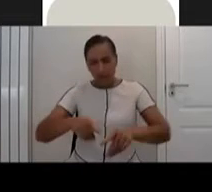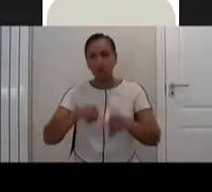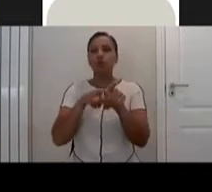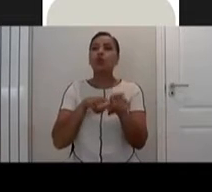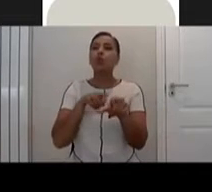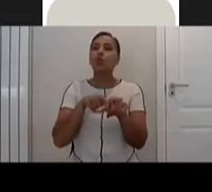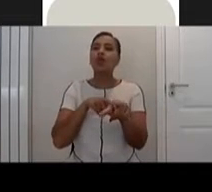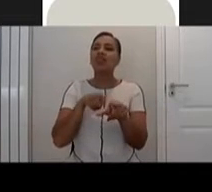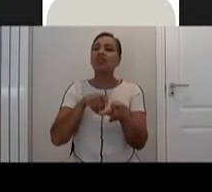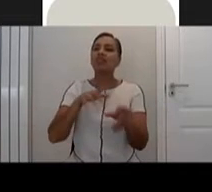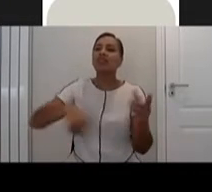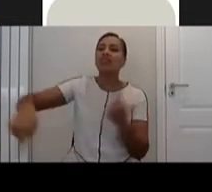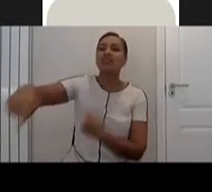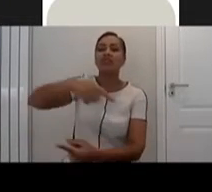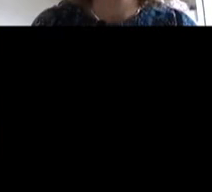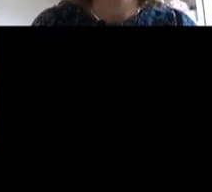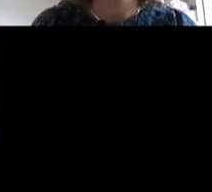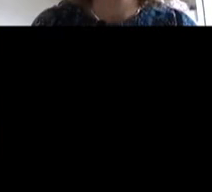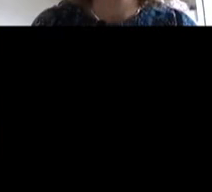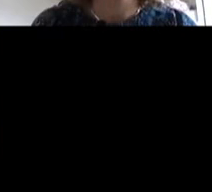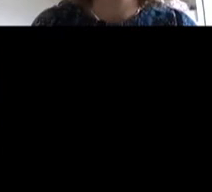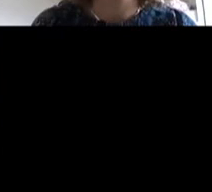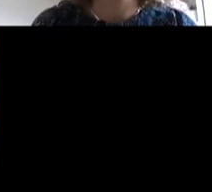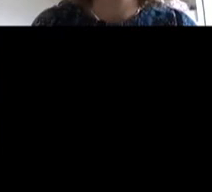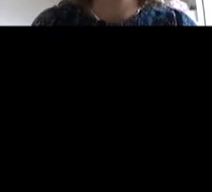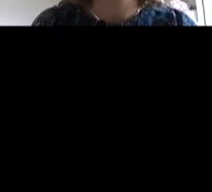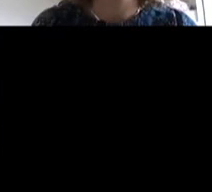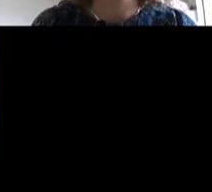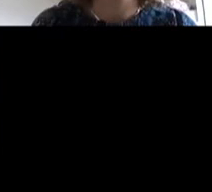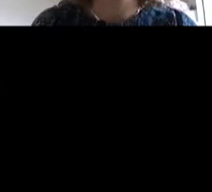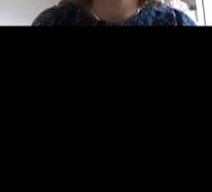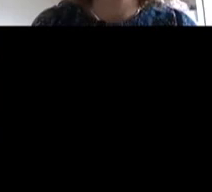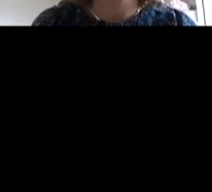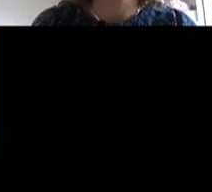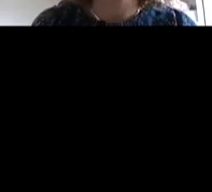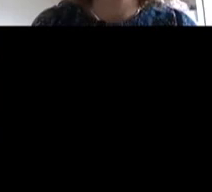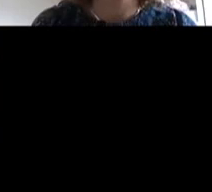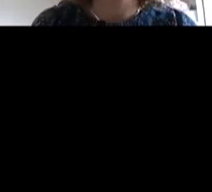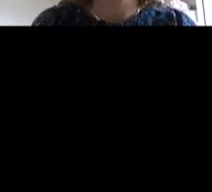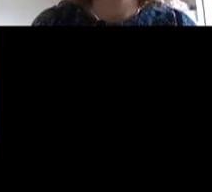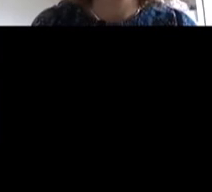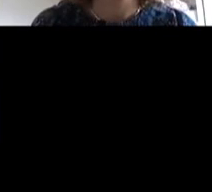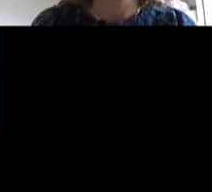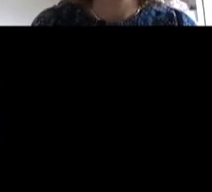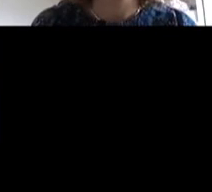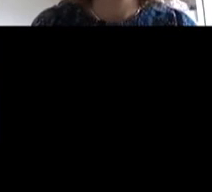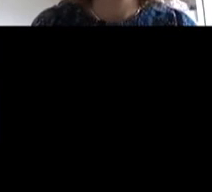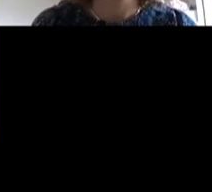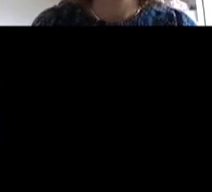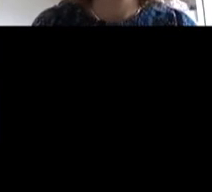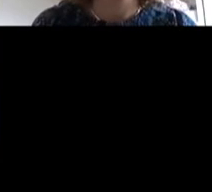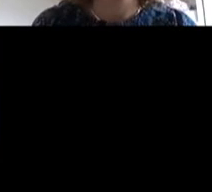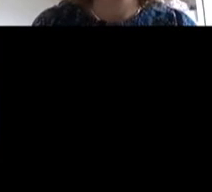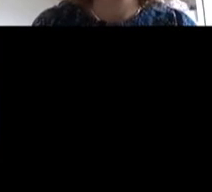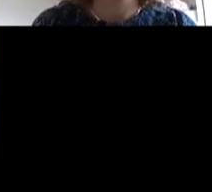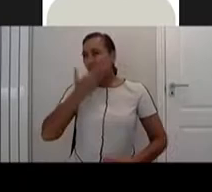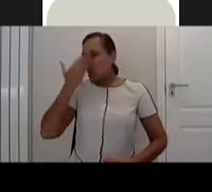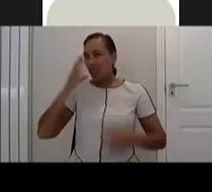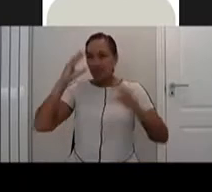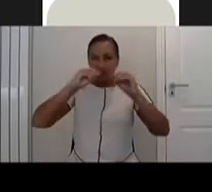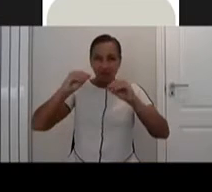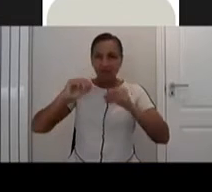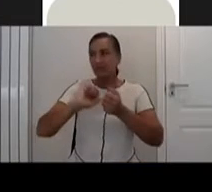people, because their voices are not always heard, and particularly with issues around, you know, lack of school, lack of certainty around